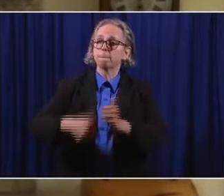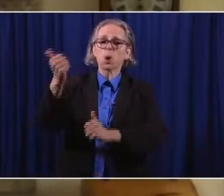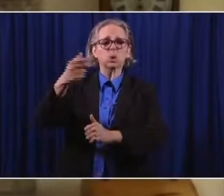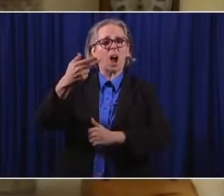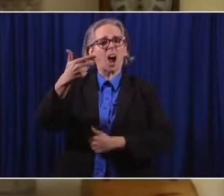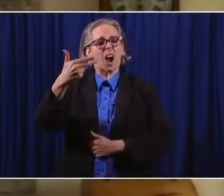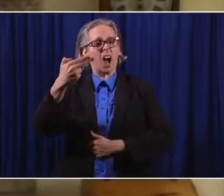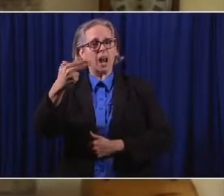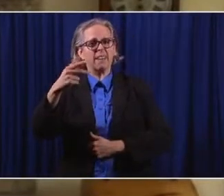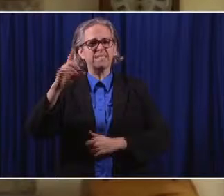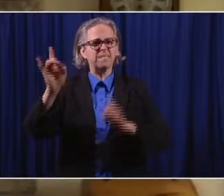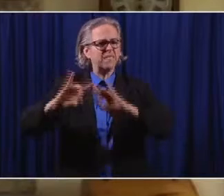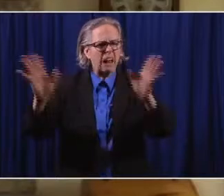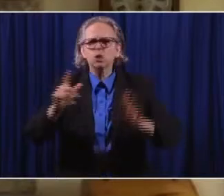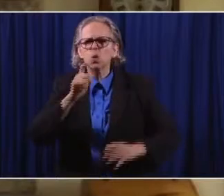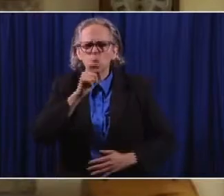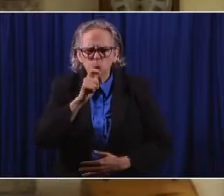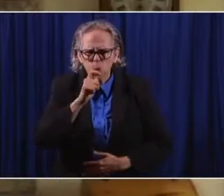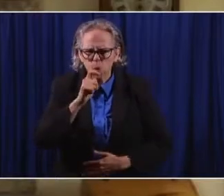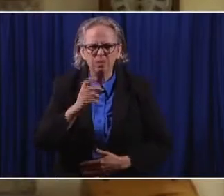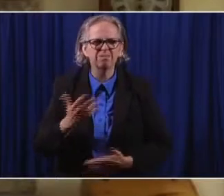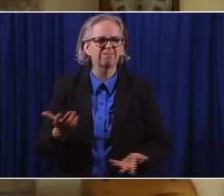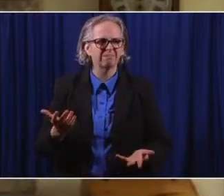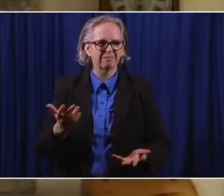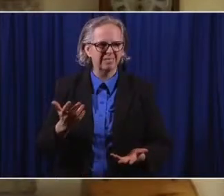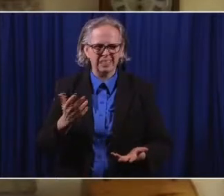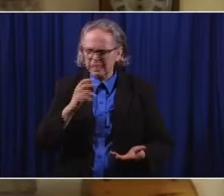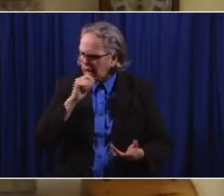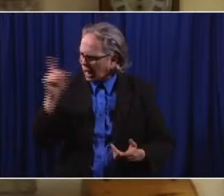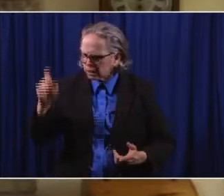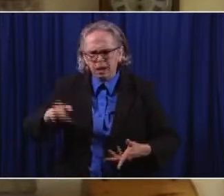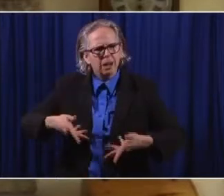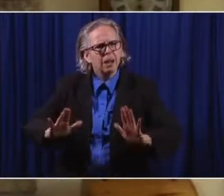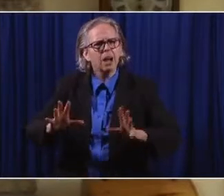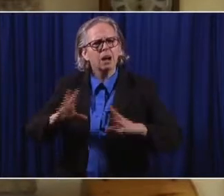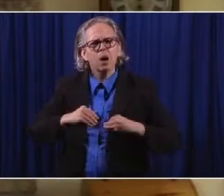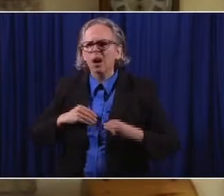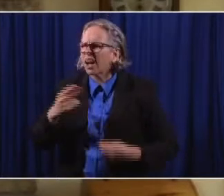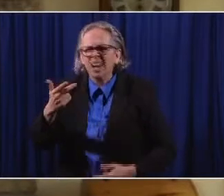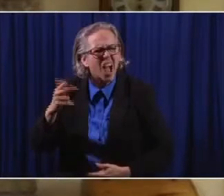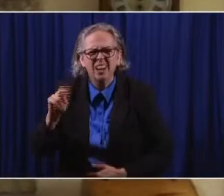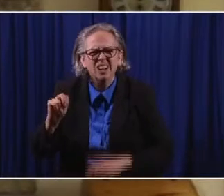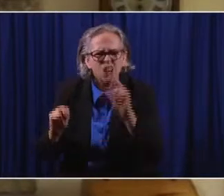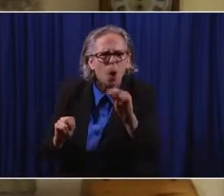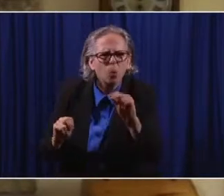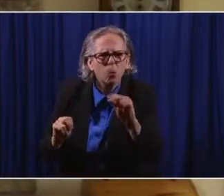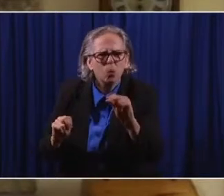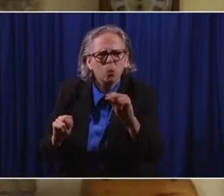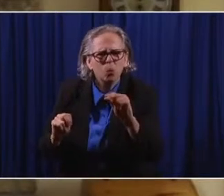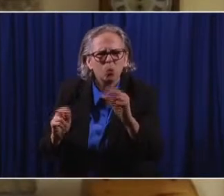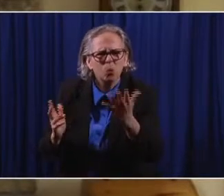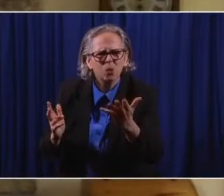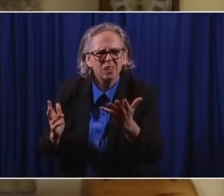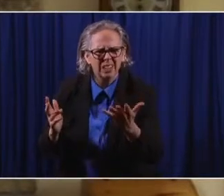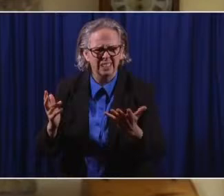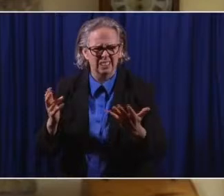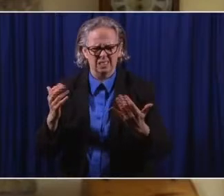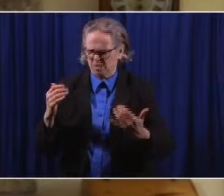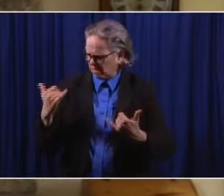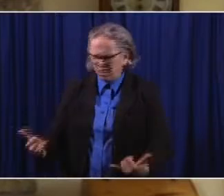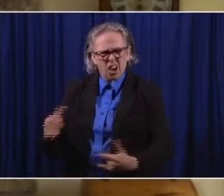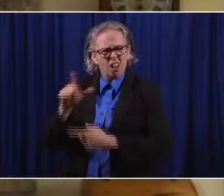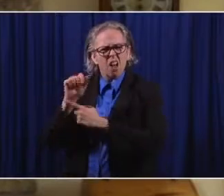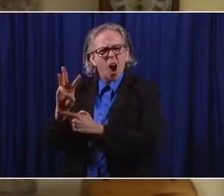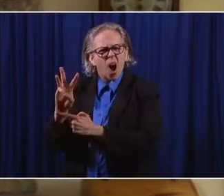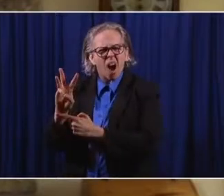gun anyway. Already they cannot have a gun. Current law clearly is not tough enough, since these